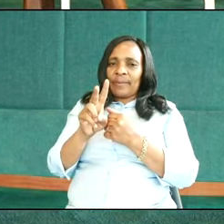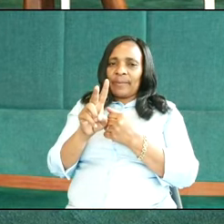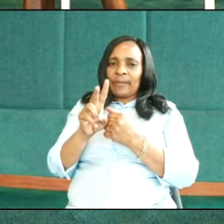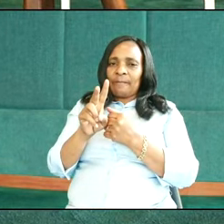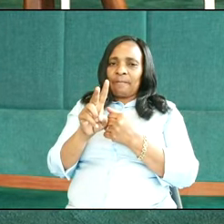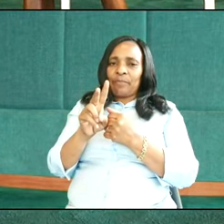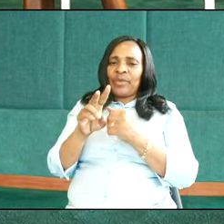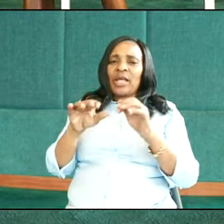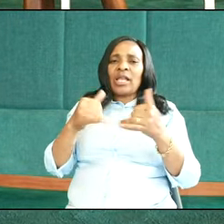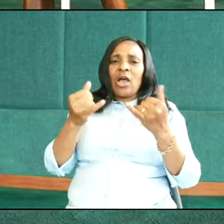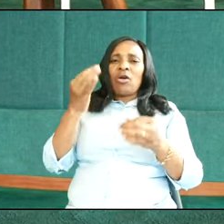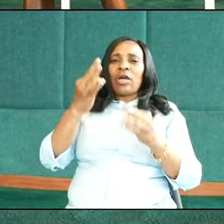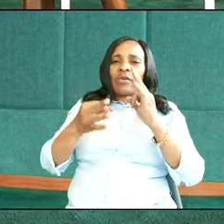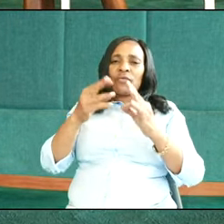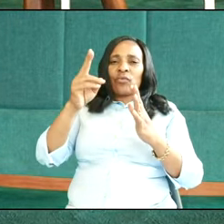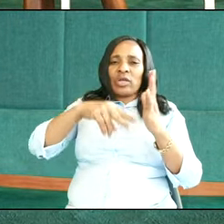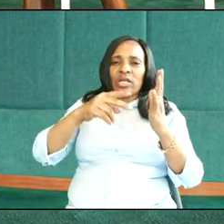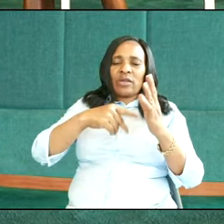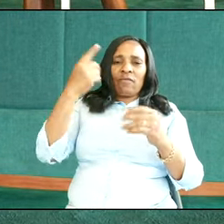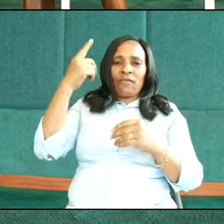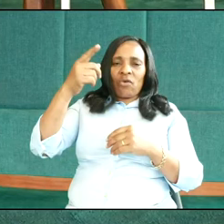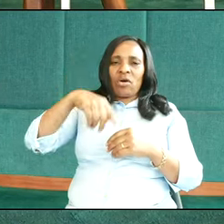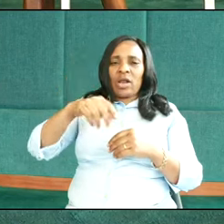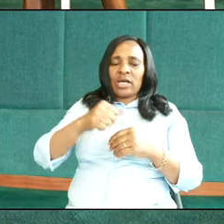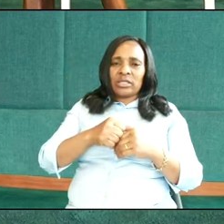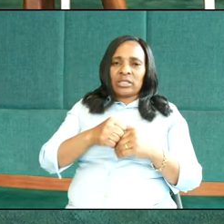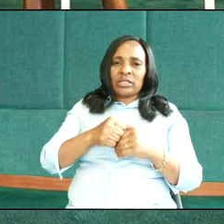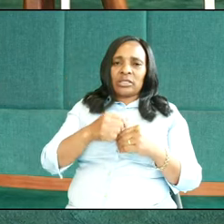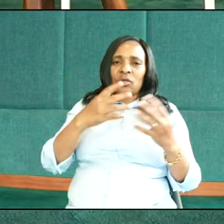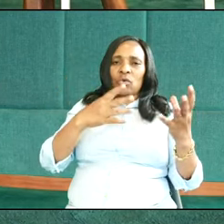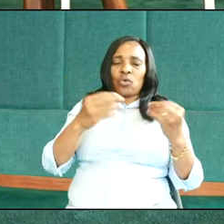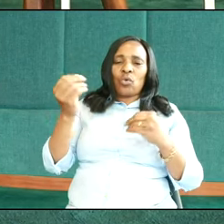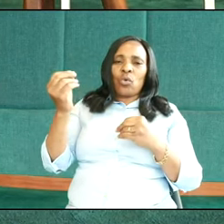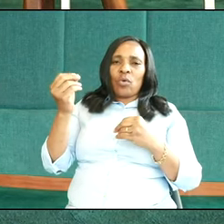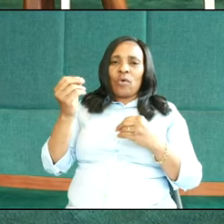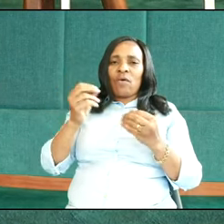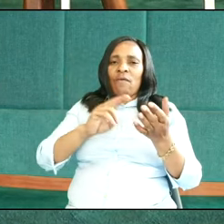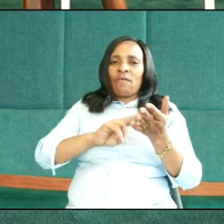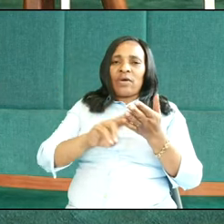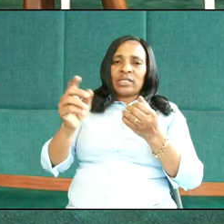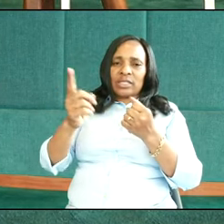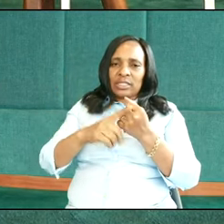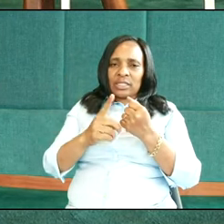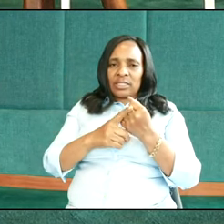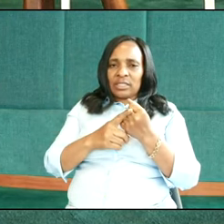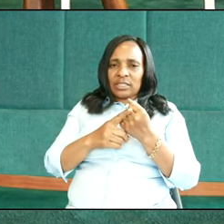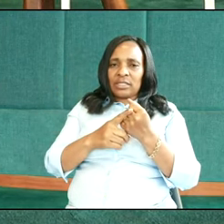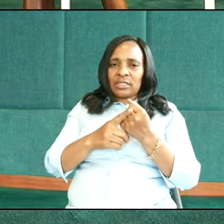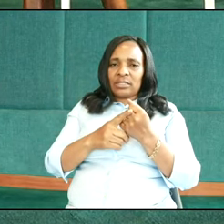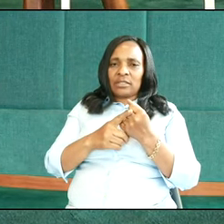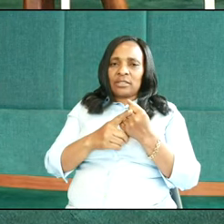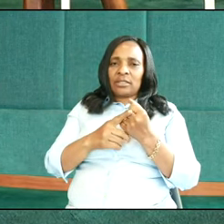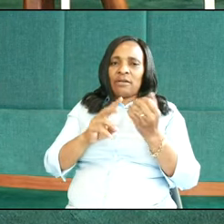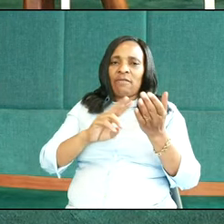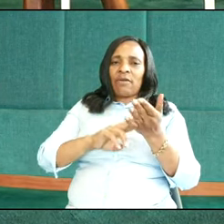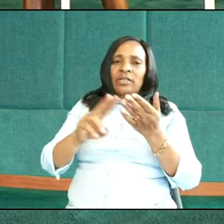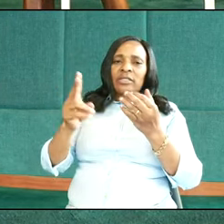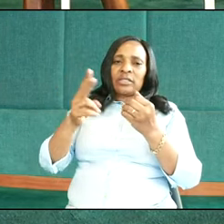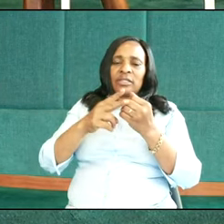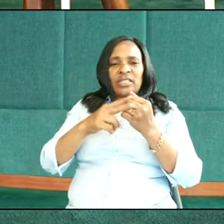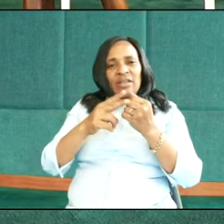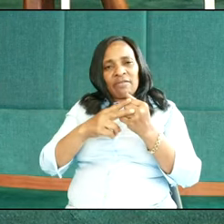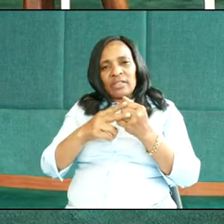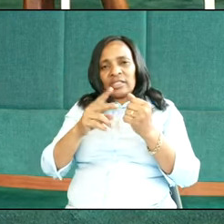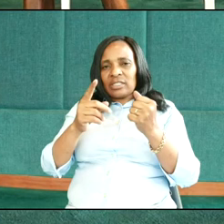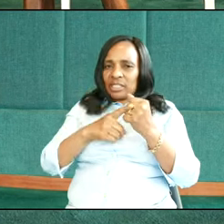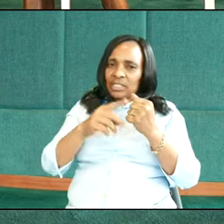Mm-hmm. Now, if you can just read for us, and you can just go to verse 6, or even read from verse 7, and then